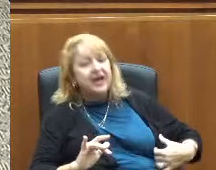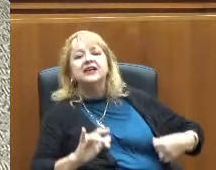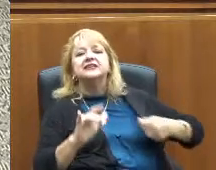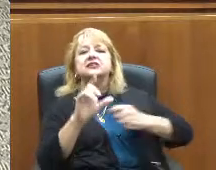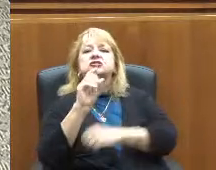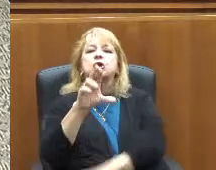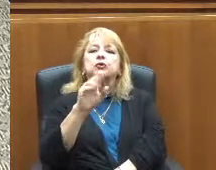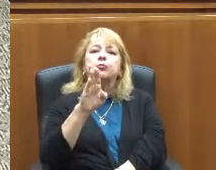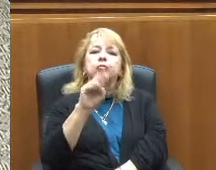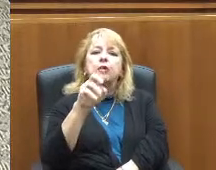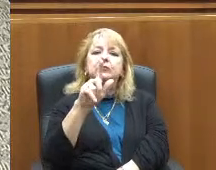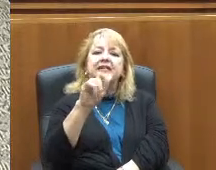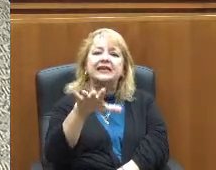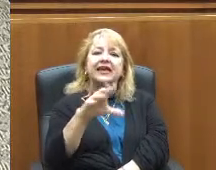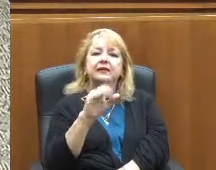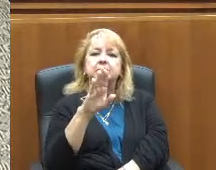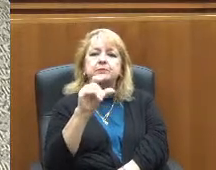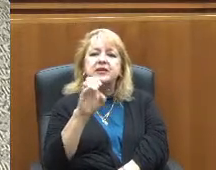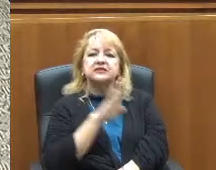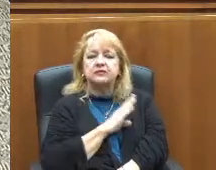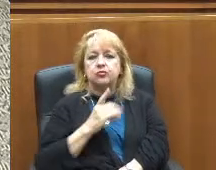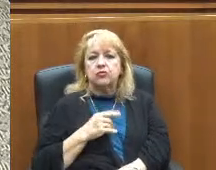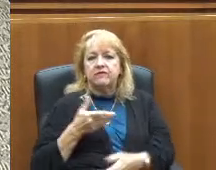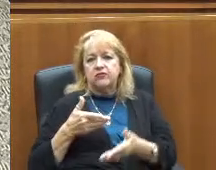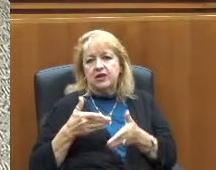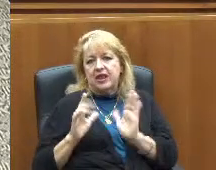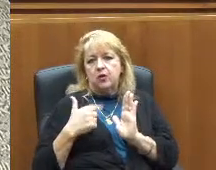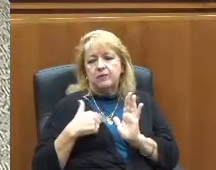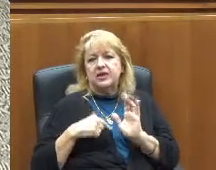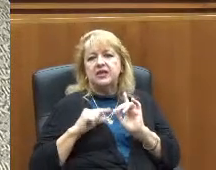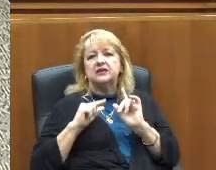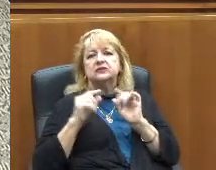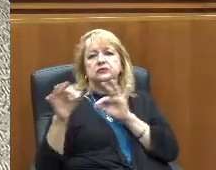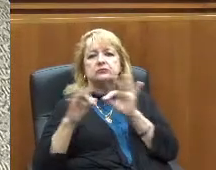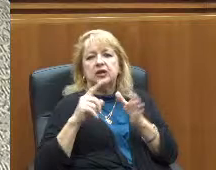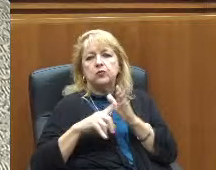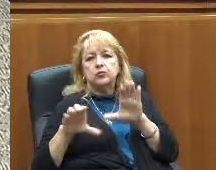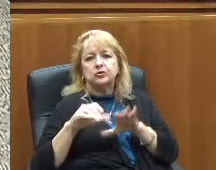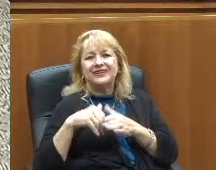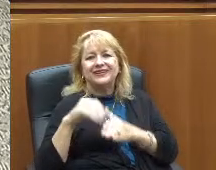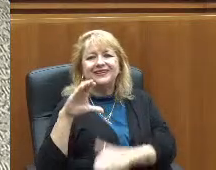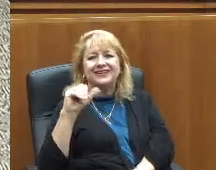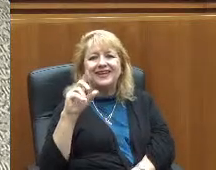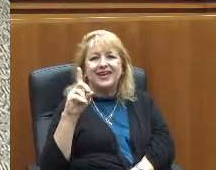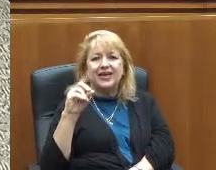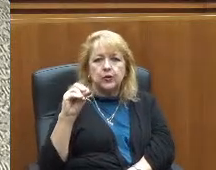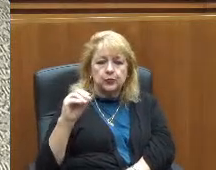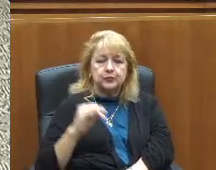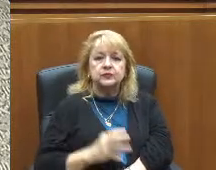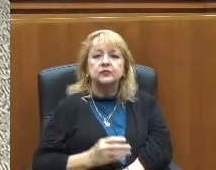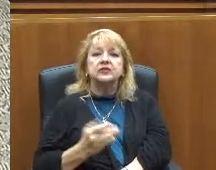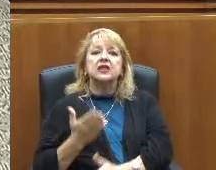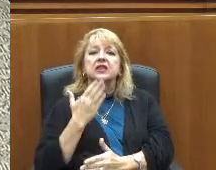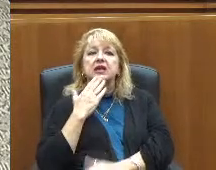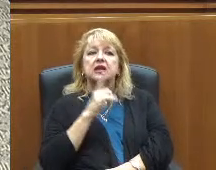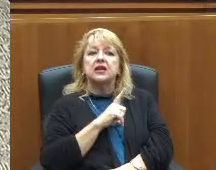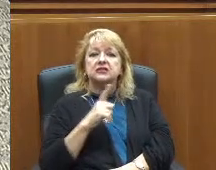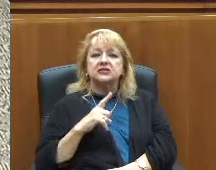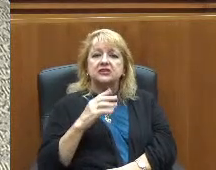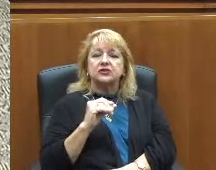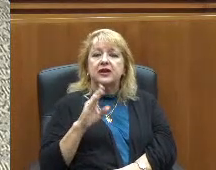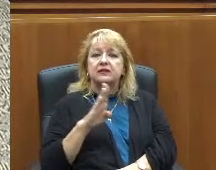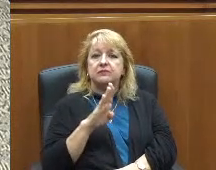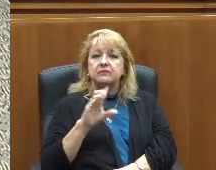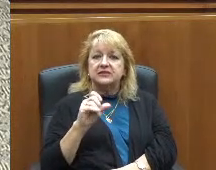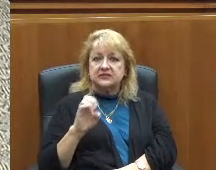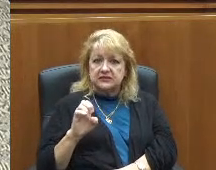for allowing me this opportunity to come and share some of the things we're doing in Caddo. And also to thank the legislature and Bessie